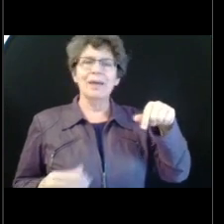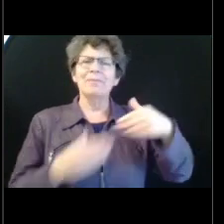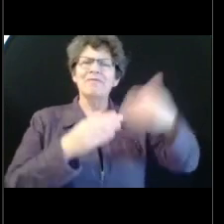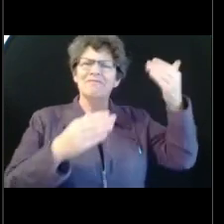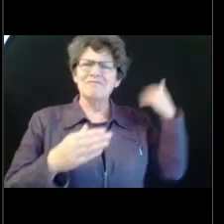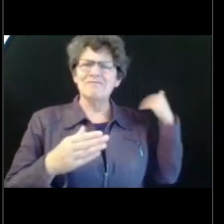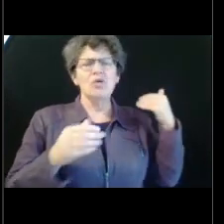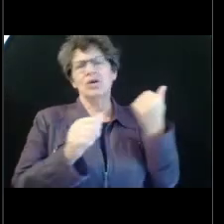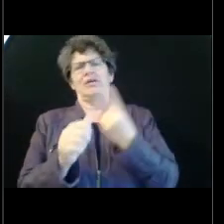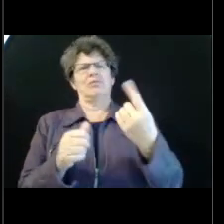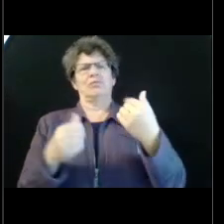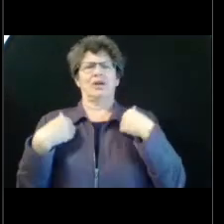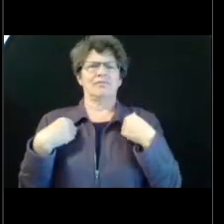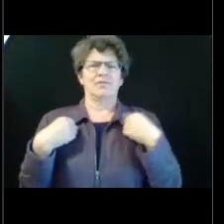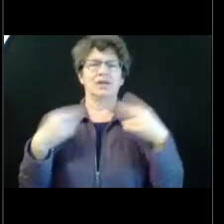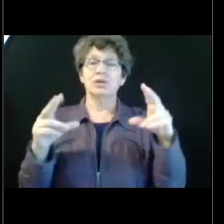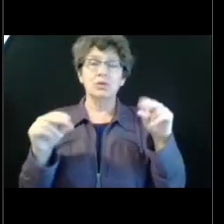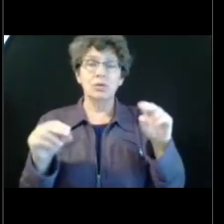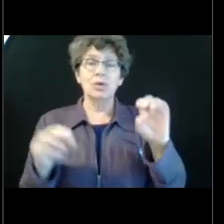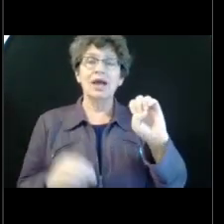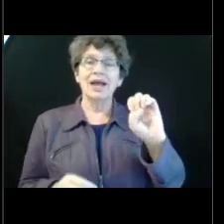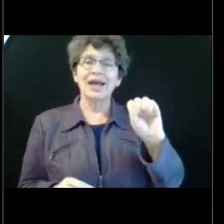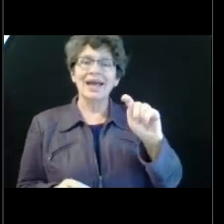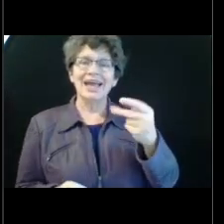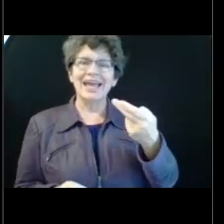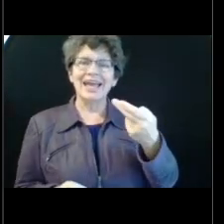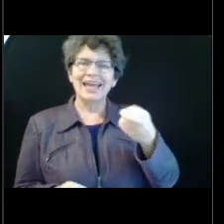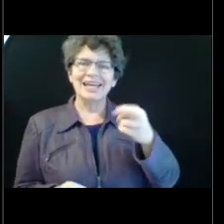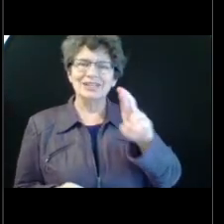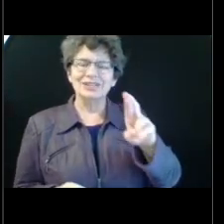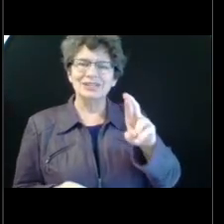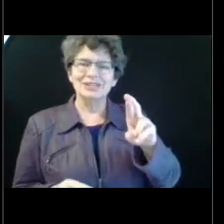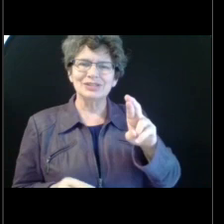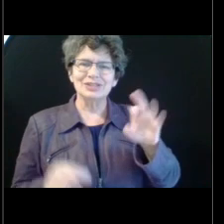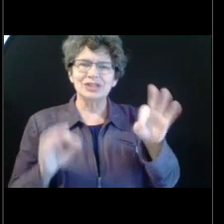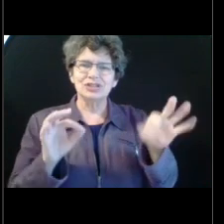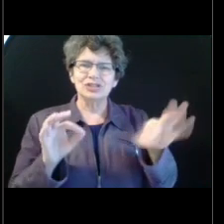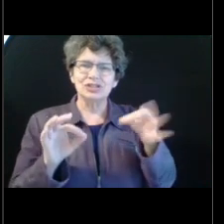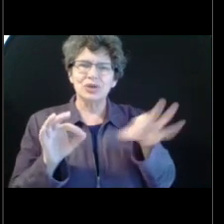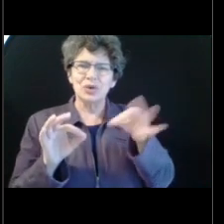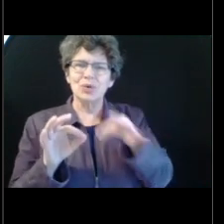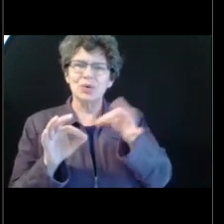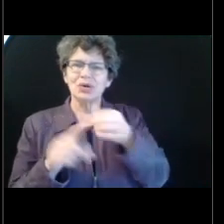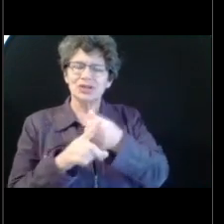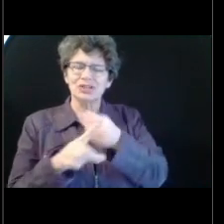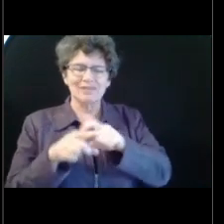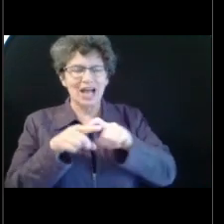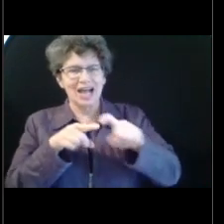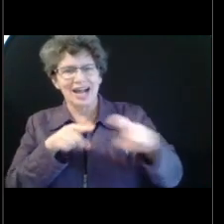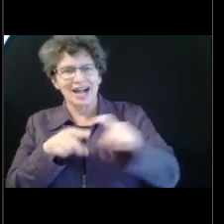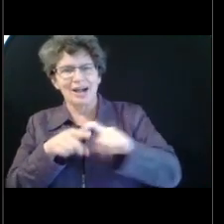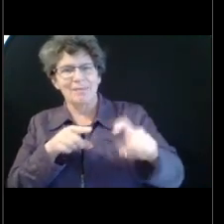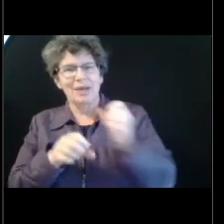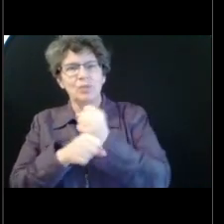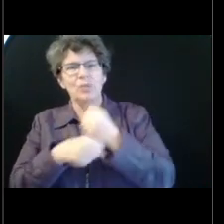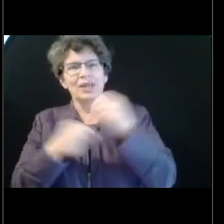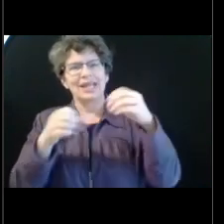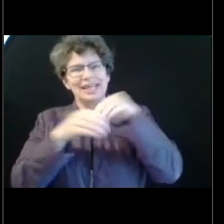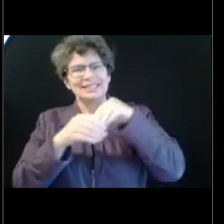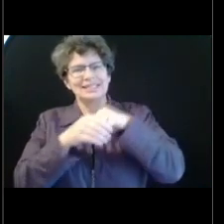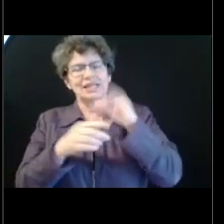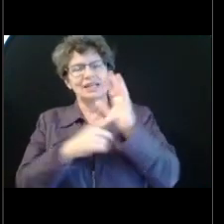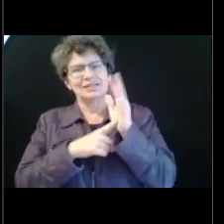down-filled jackets for both of them because they were mountaineers from a very early age. They started hiking in their